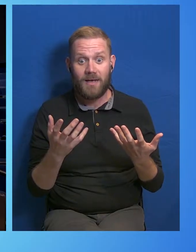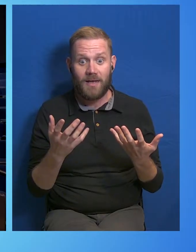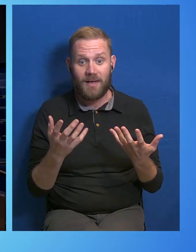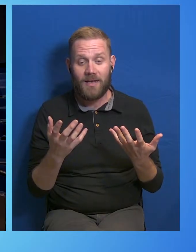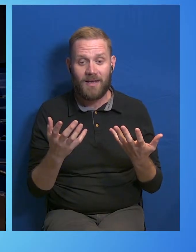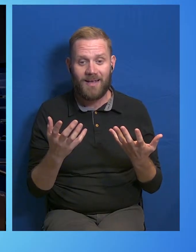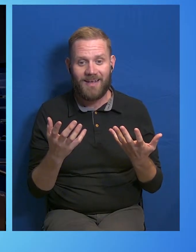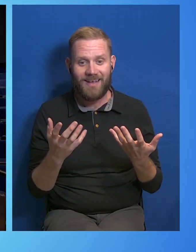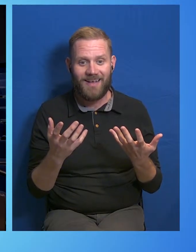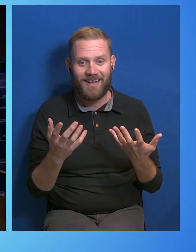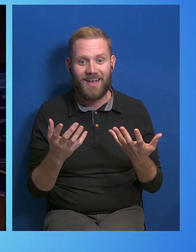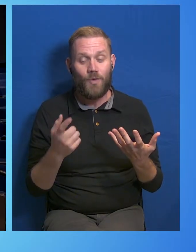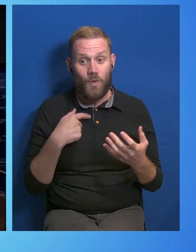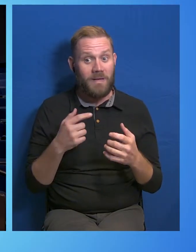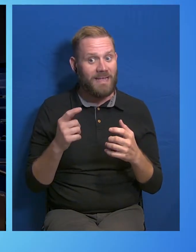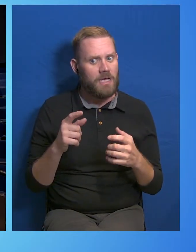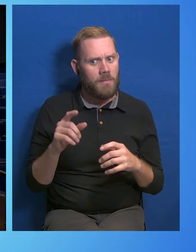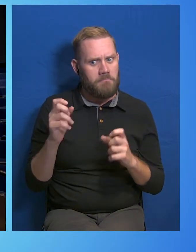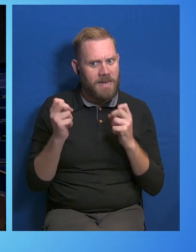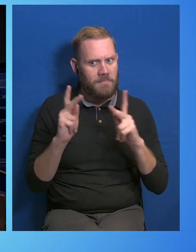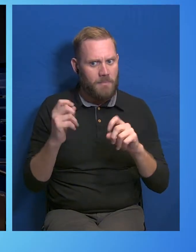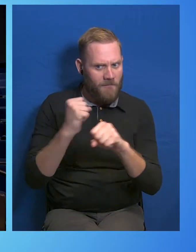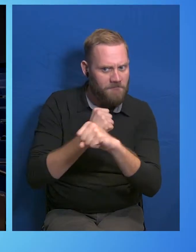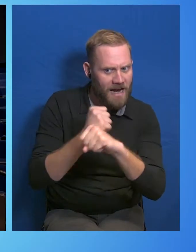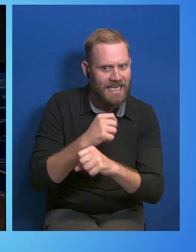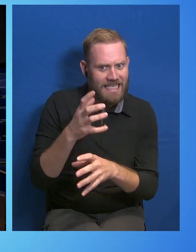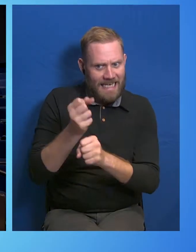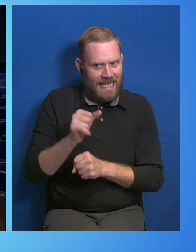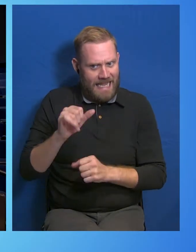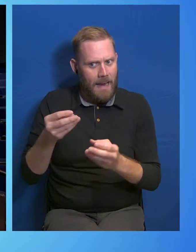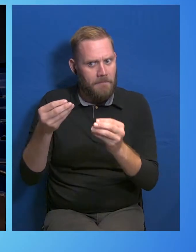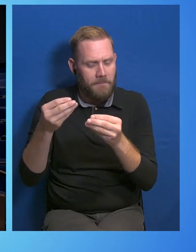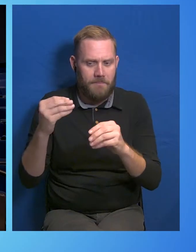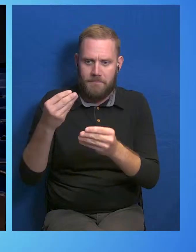for that excess $67 million.